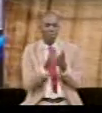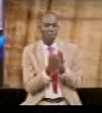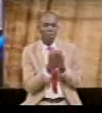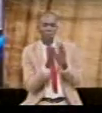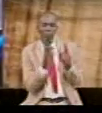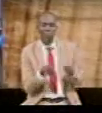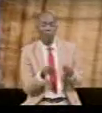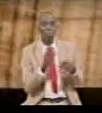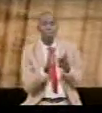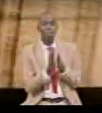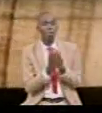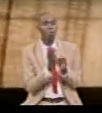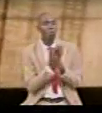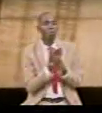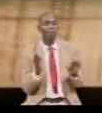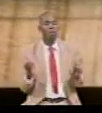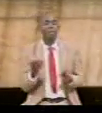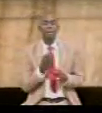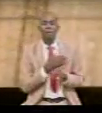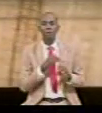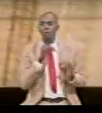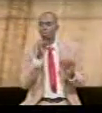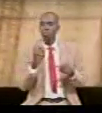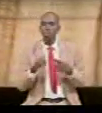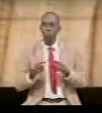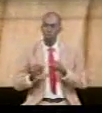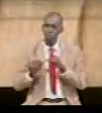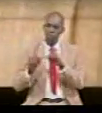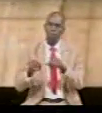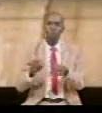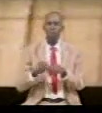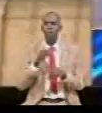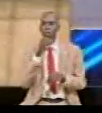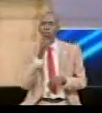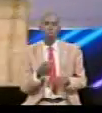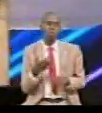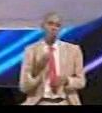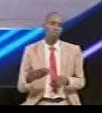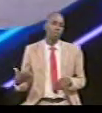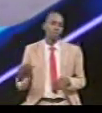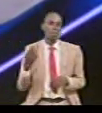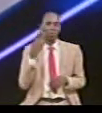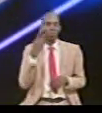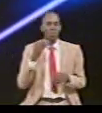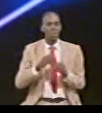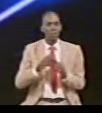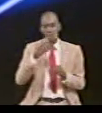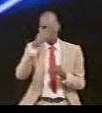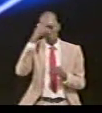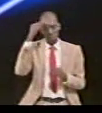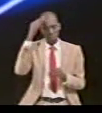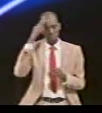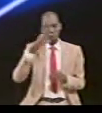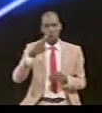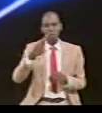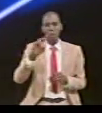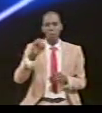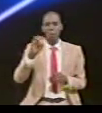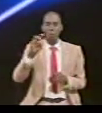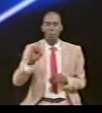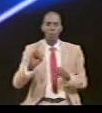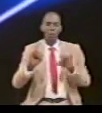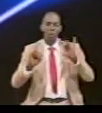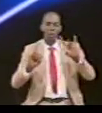not continue in what they used to do. Romans chapter 8, verse 21. In Romans chapter 8, verse